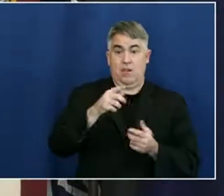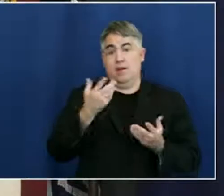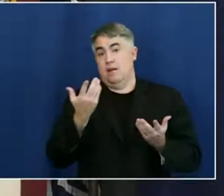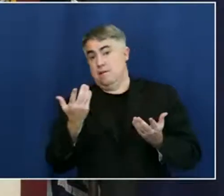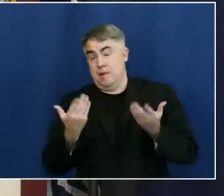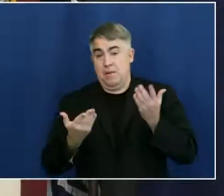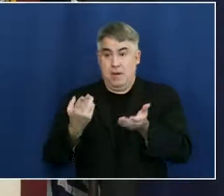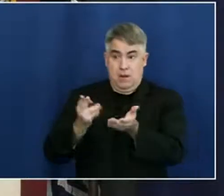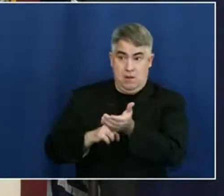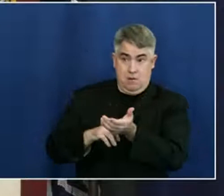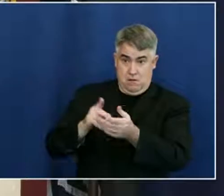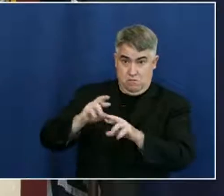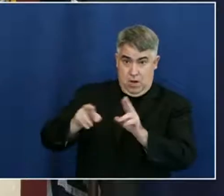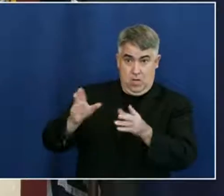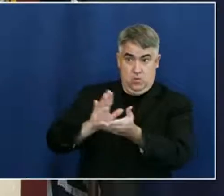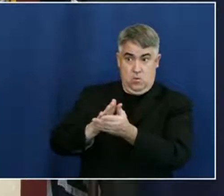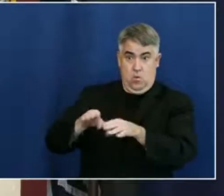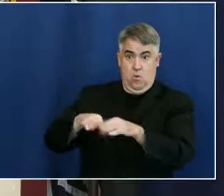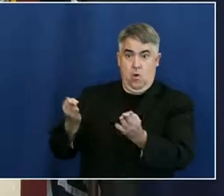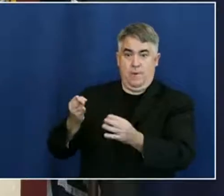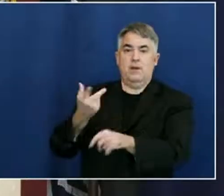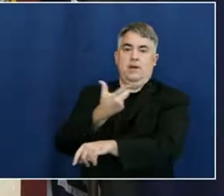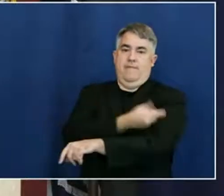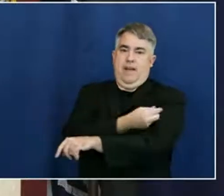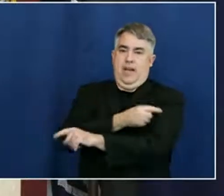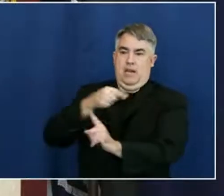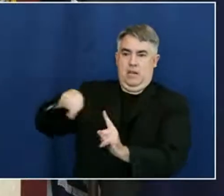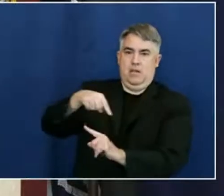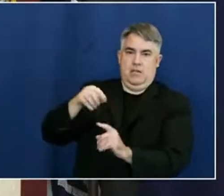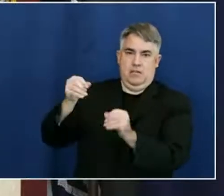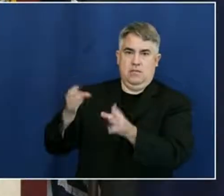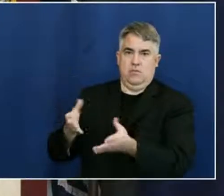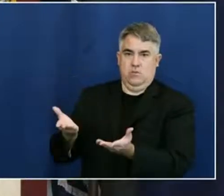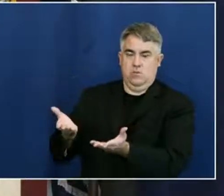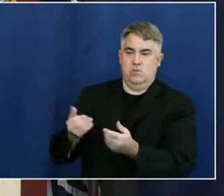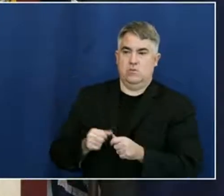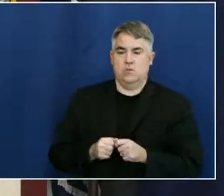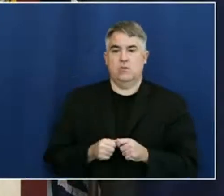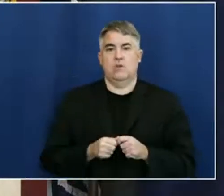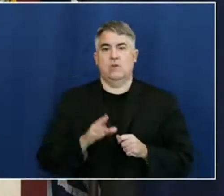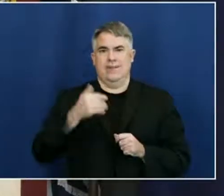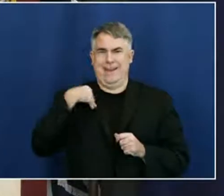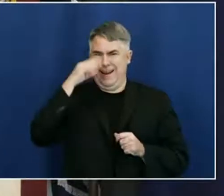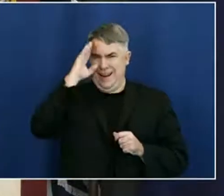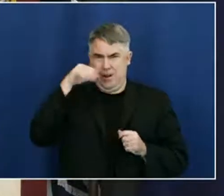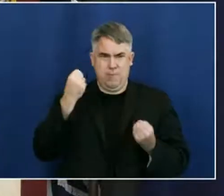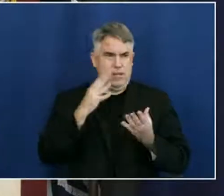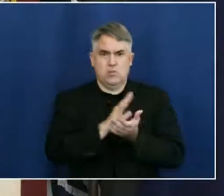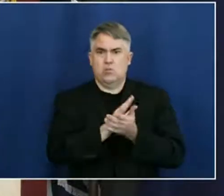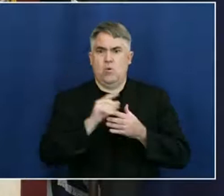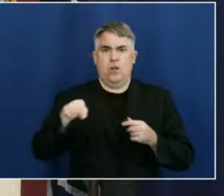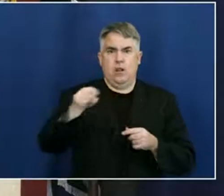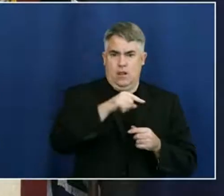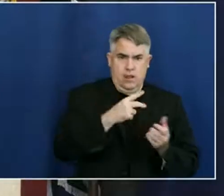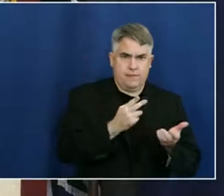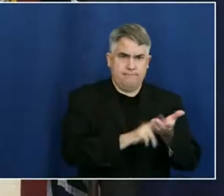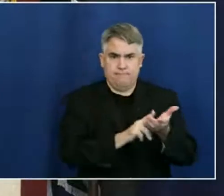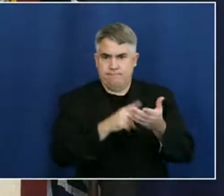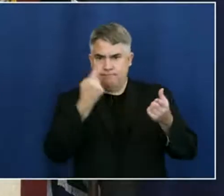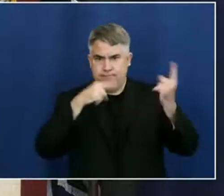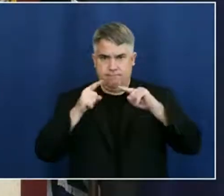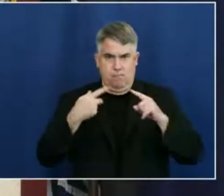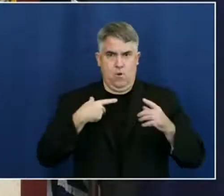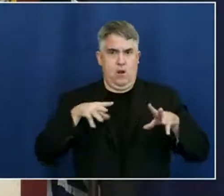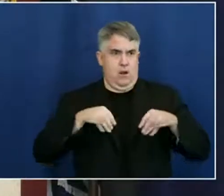open pending administration of a vaccine. And I know a lot of schools are working on putting those packages together. We want to do it